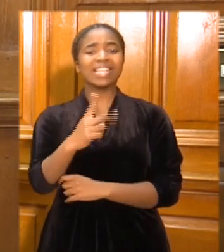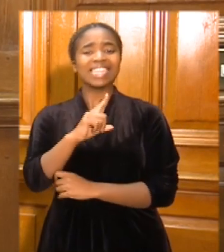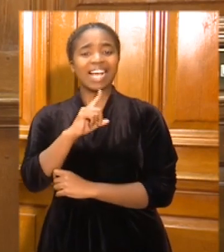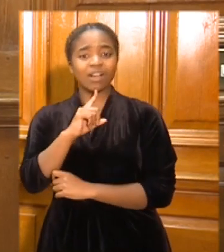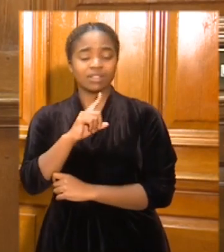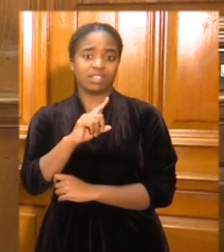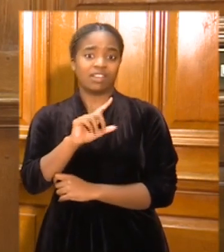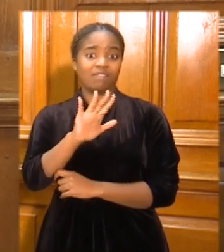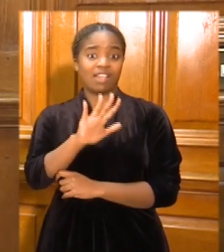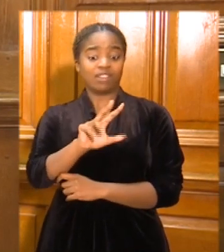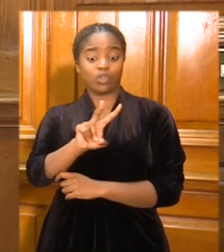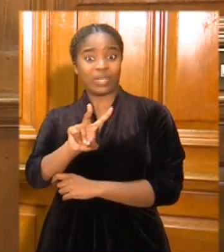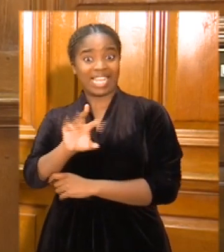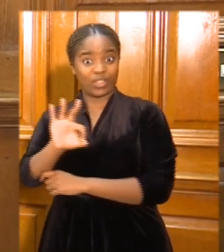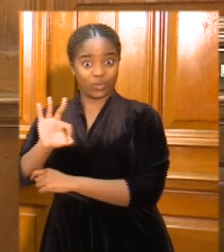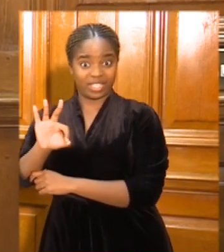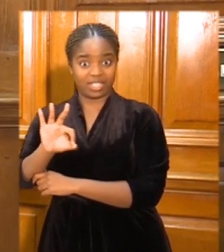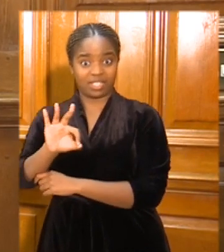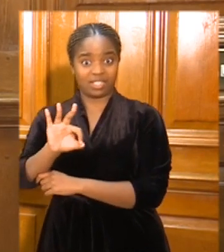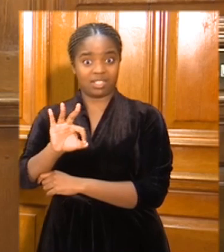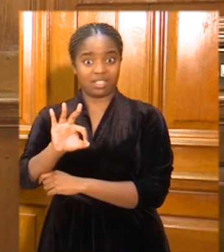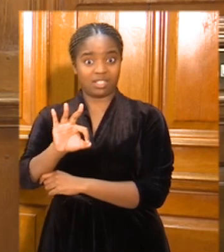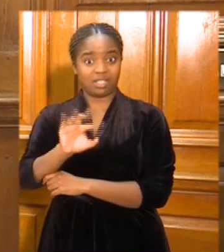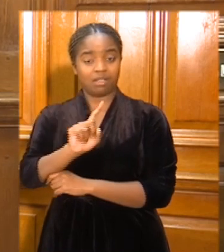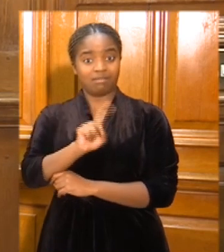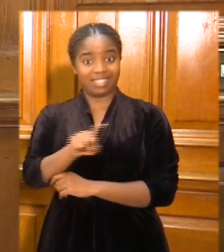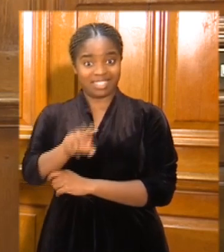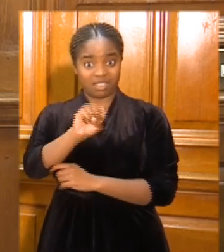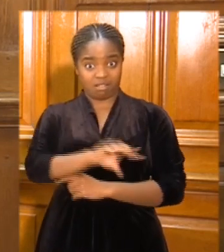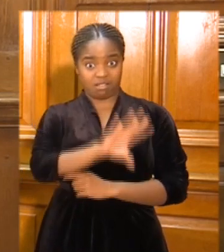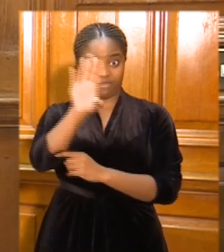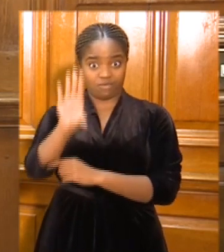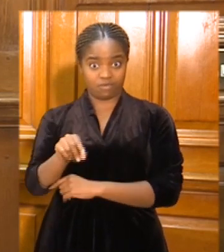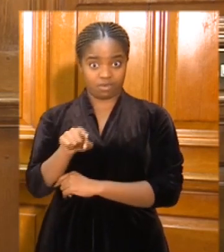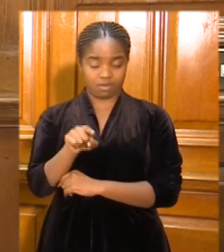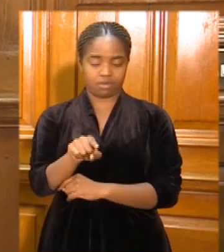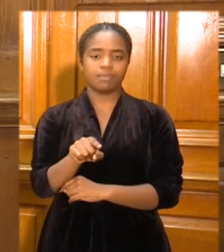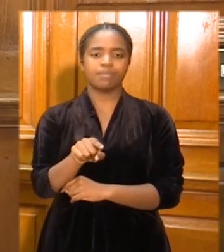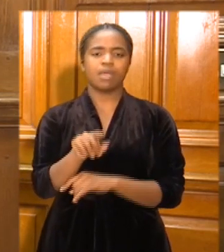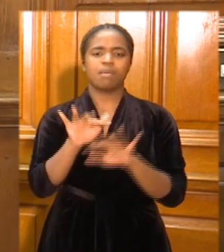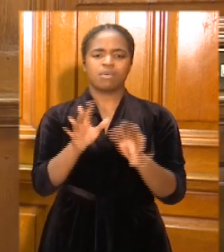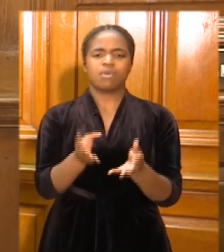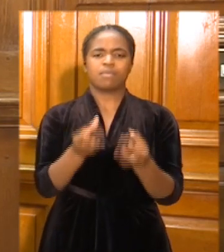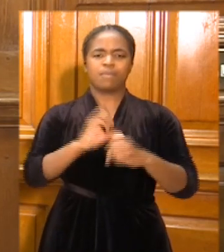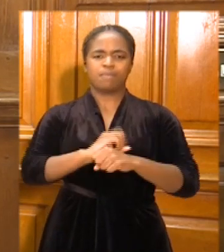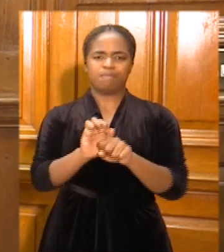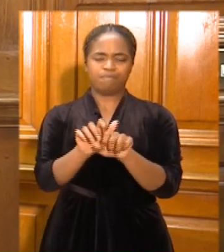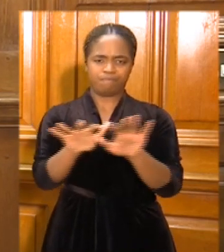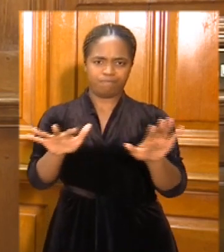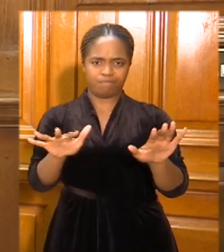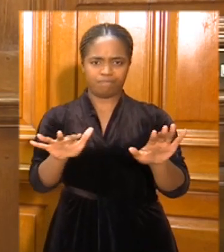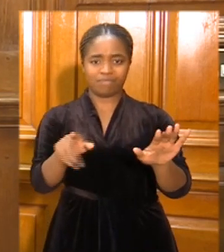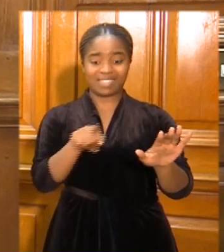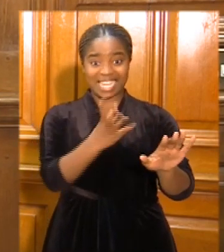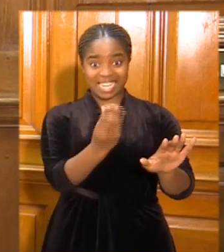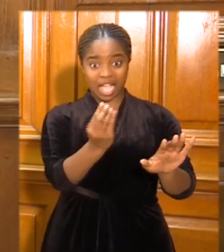22,583 confirmed coronavirus cases in South Africa. Around half of these